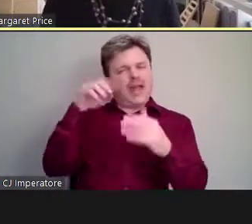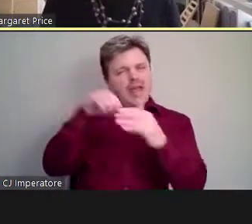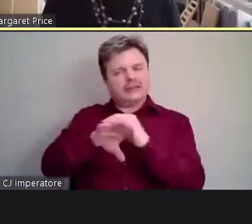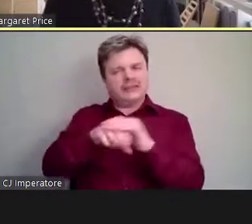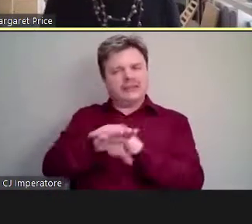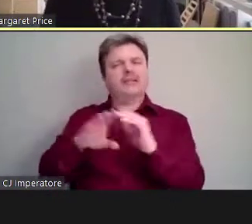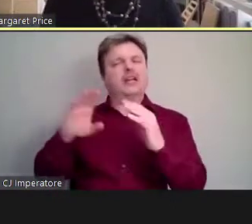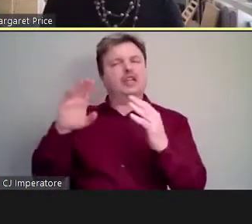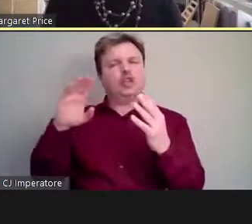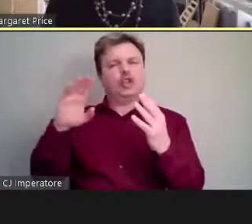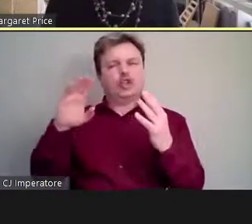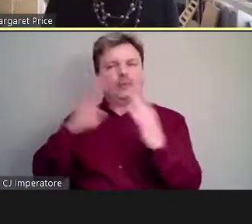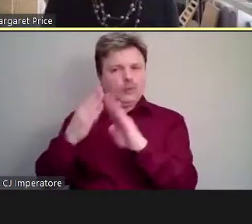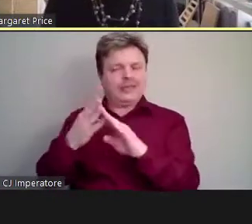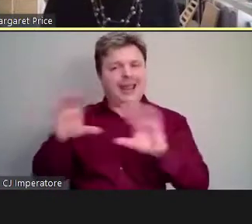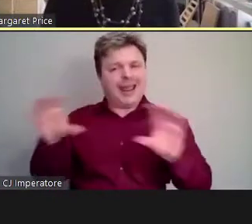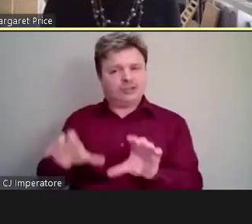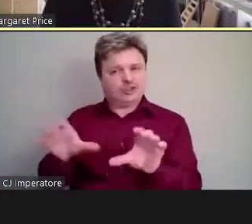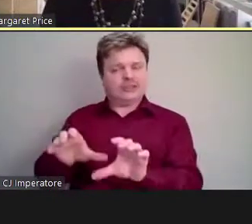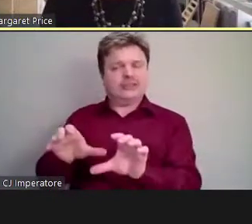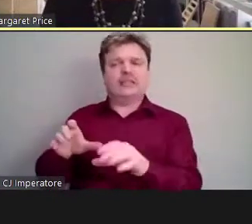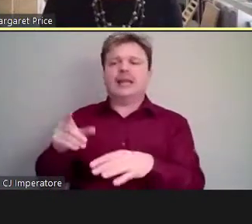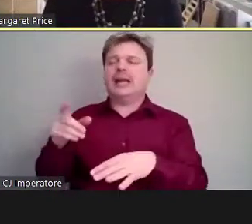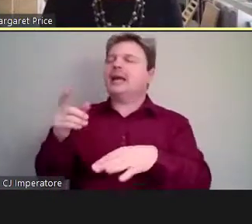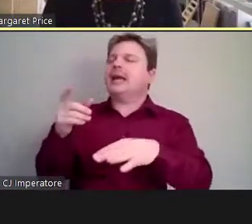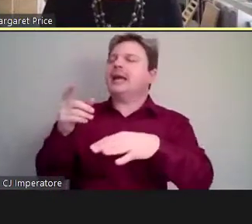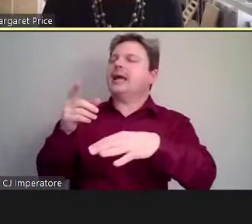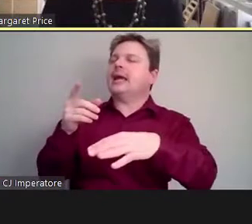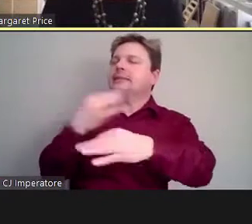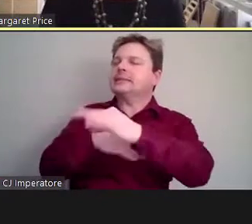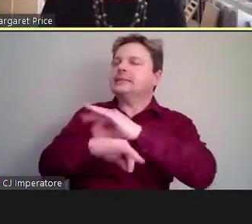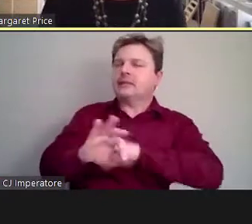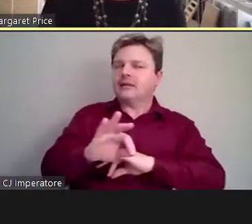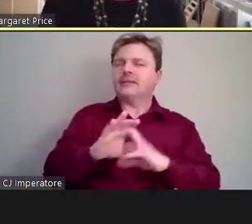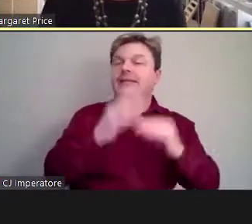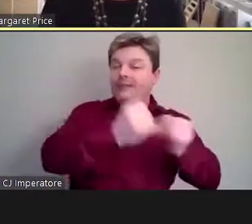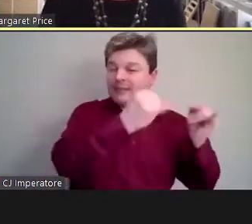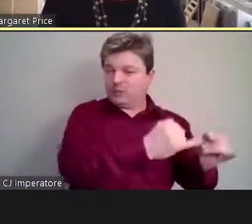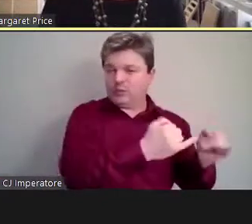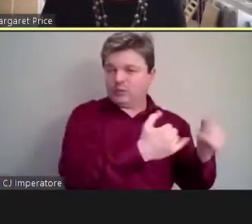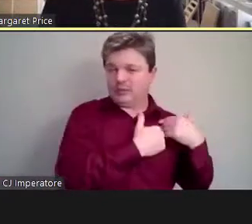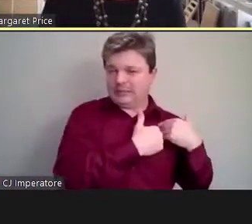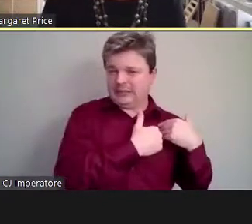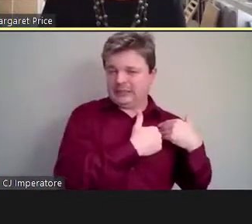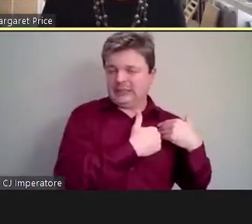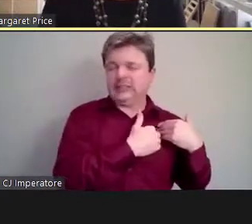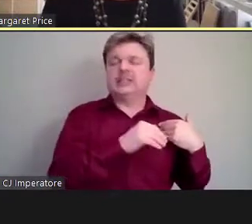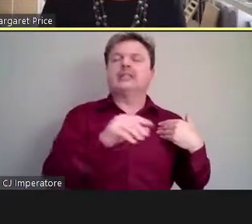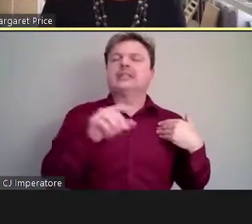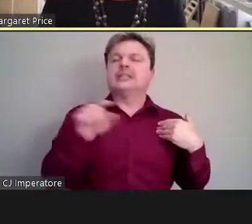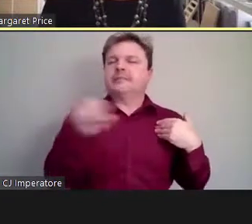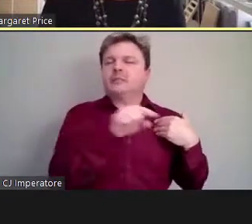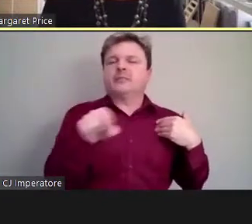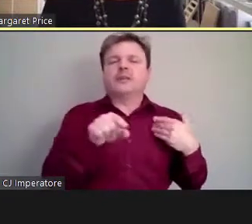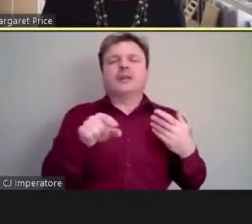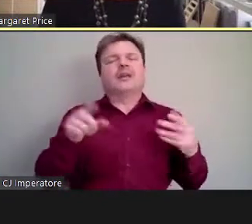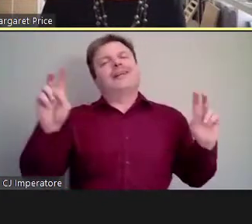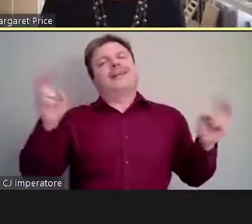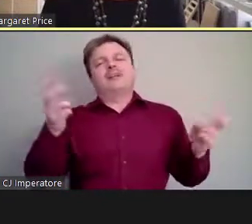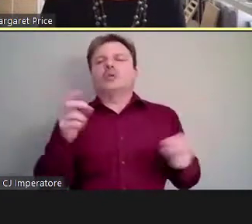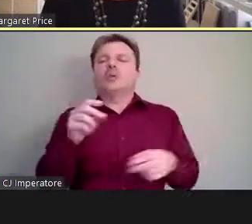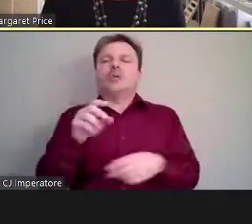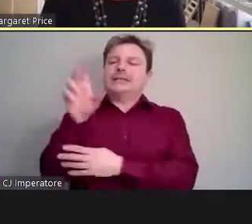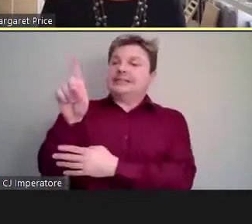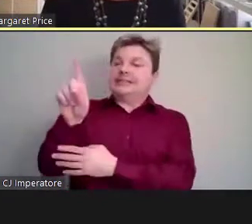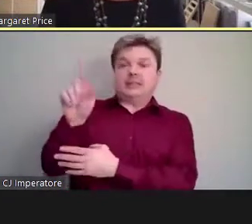community action instead of individual responsibility sort of places disability simultaneously